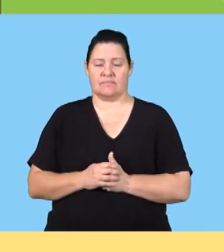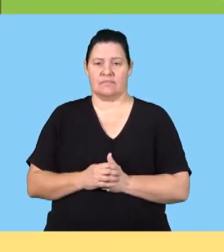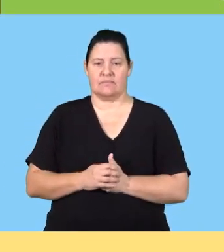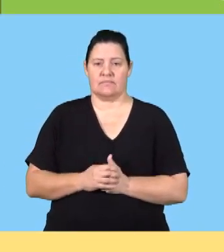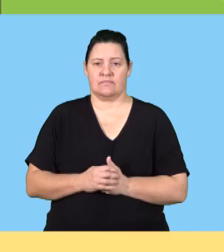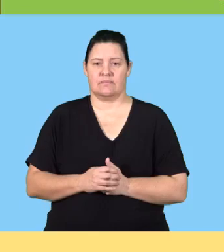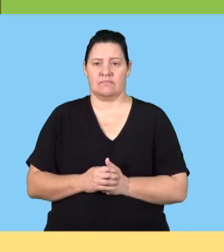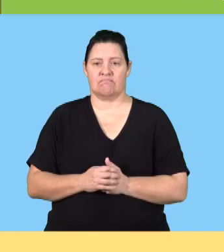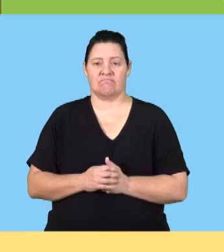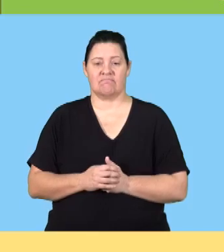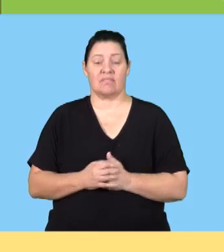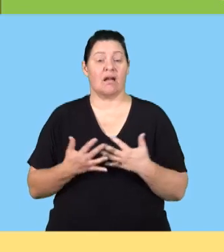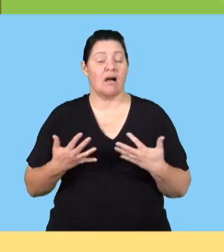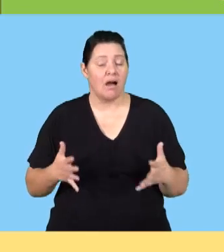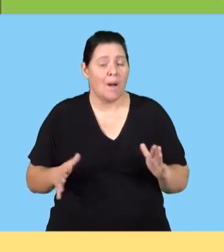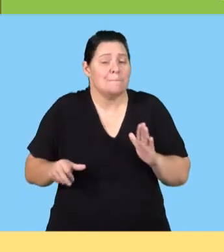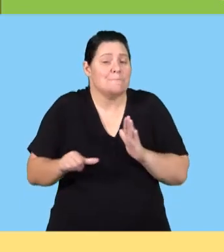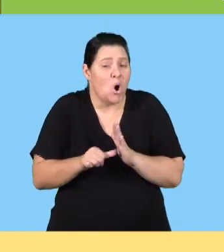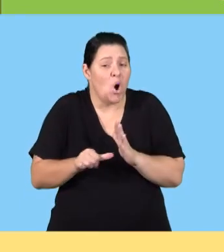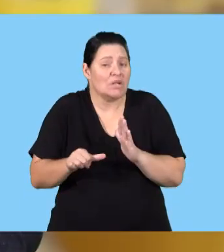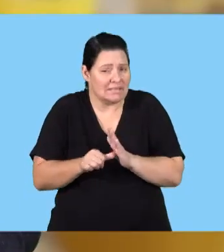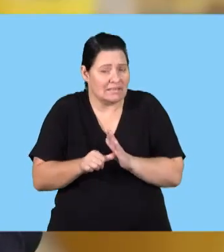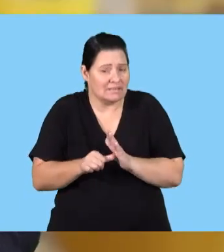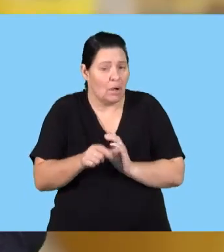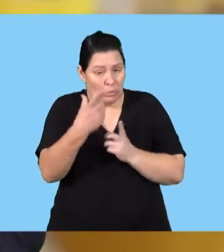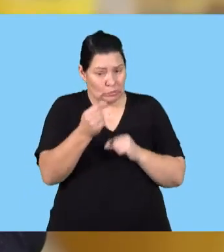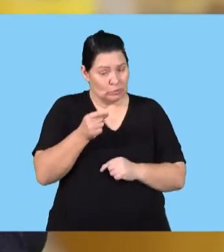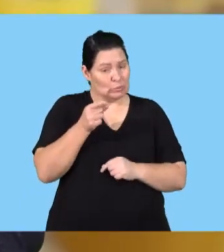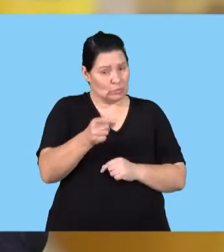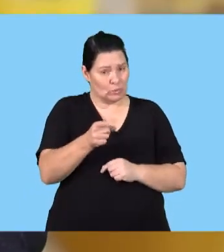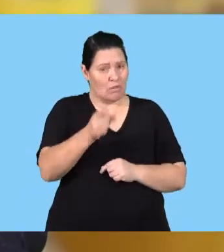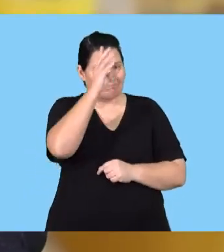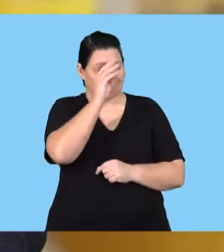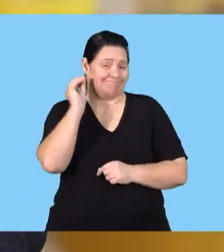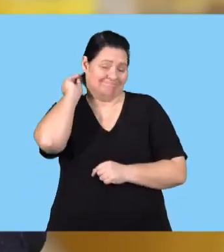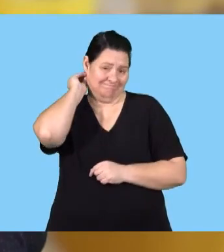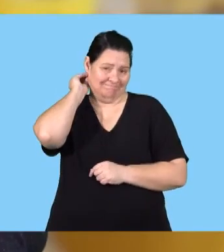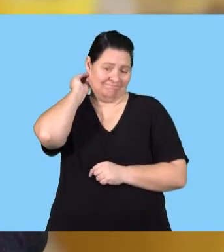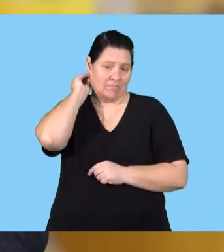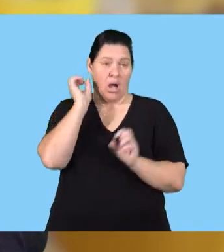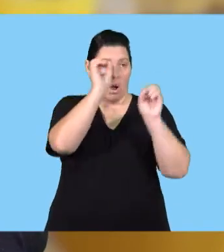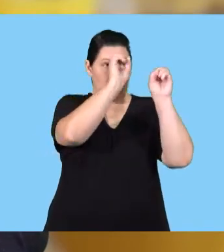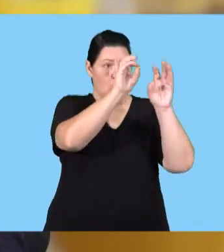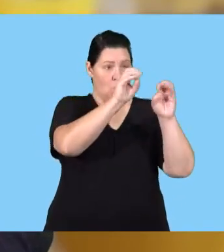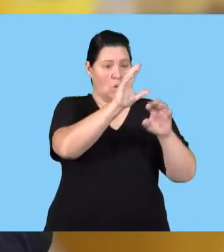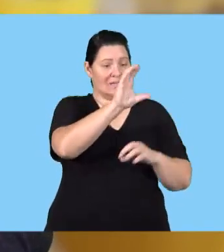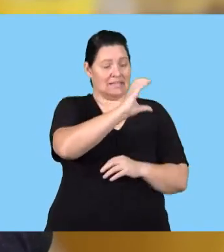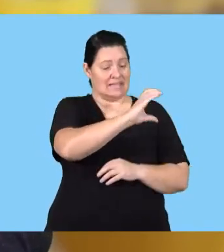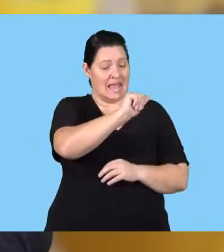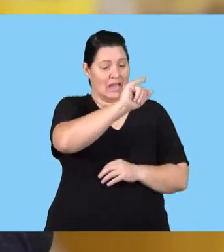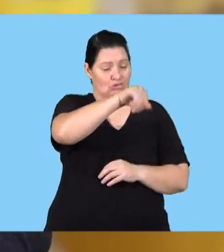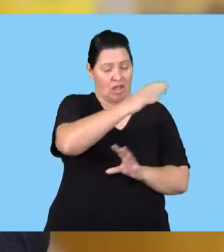1,250. Dear learners, it is very important that when you do this, remember, when you are posting from the